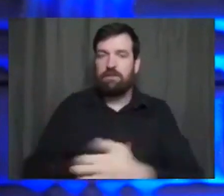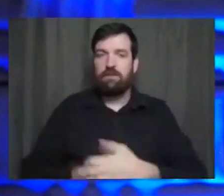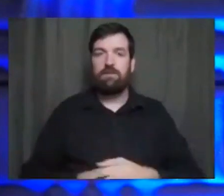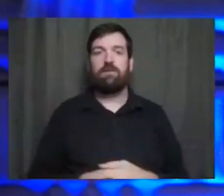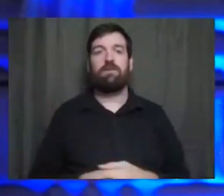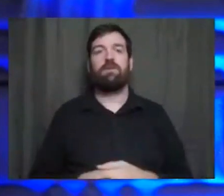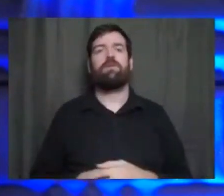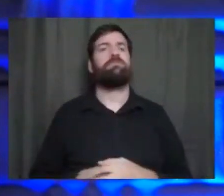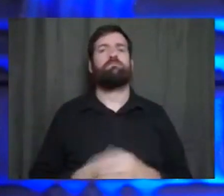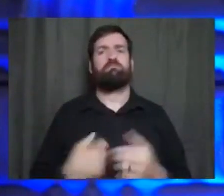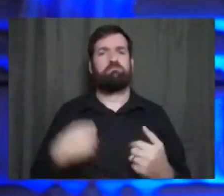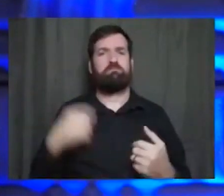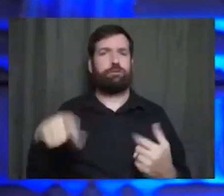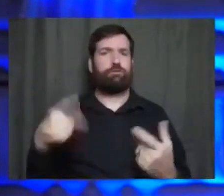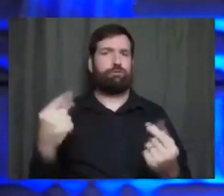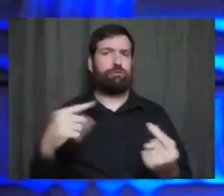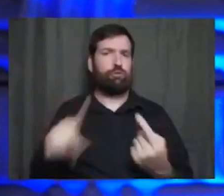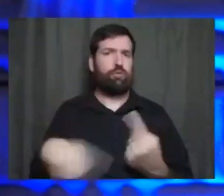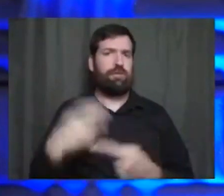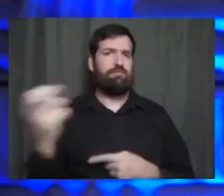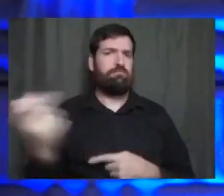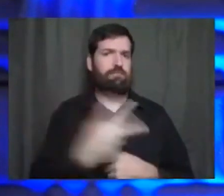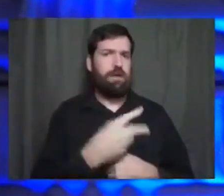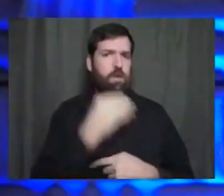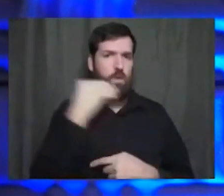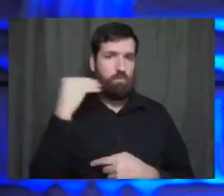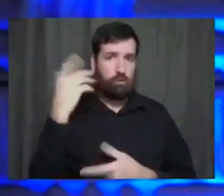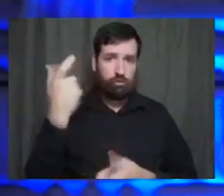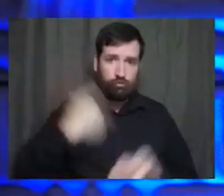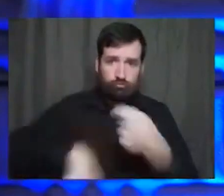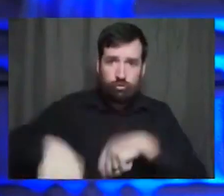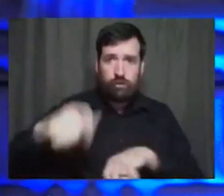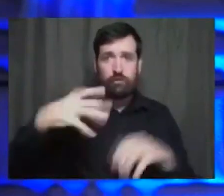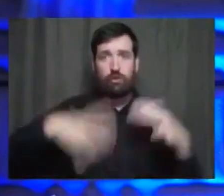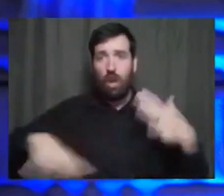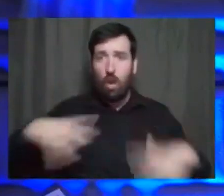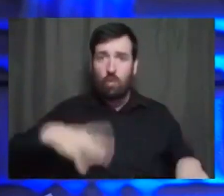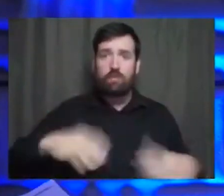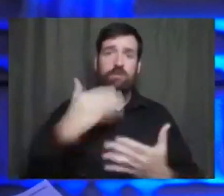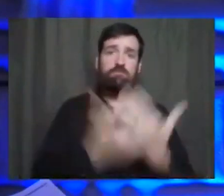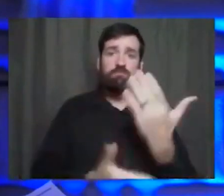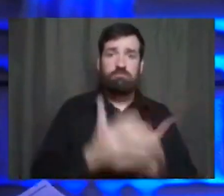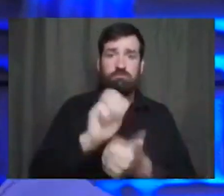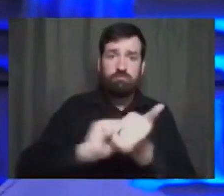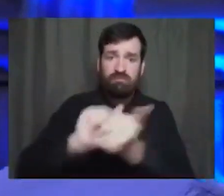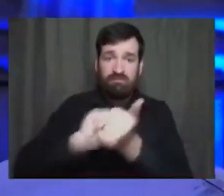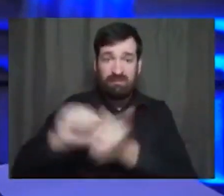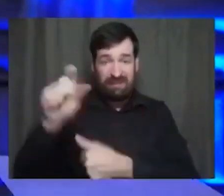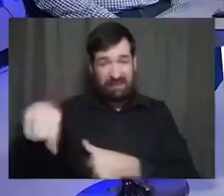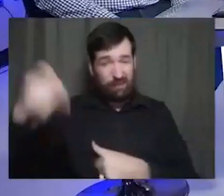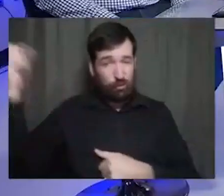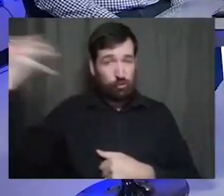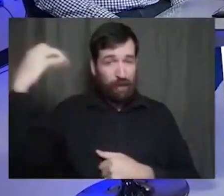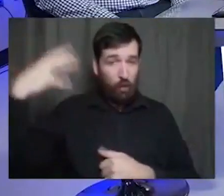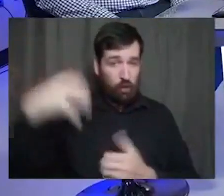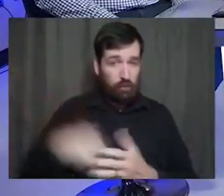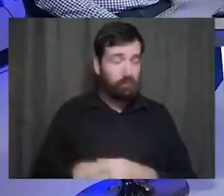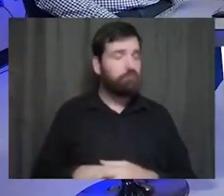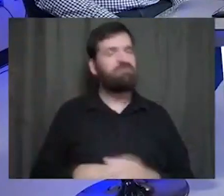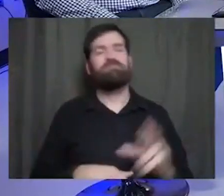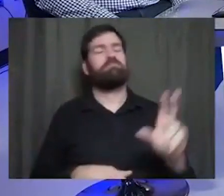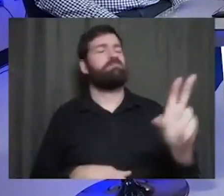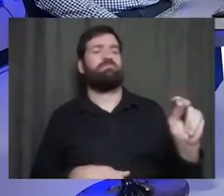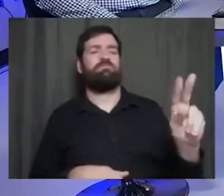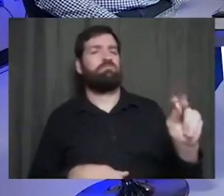do when I get home? I've been changing their clothes, washing their hands. Do I also need to give them showers after each session? No, you don't need to shower